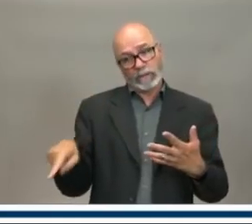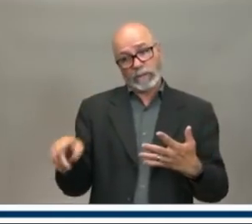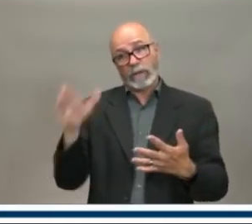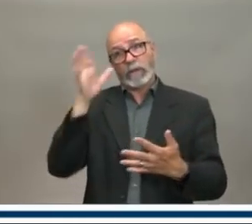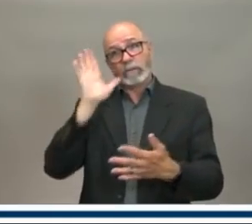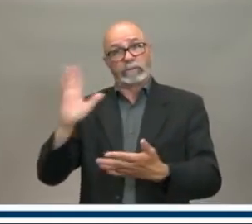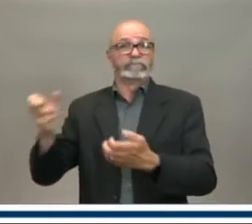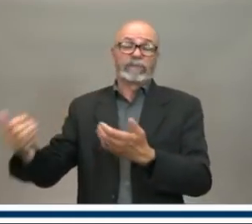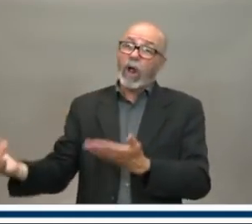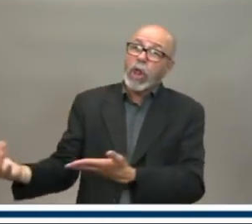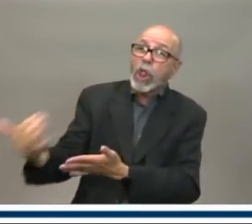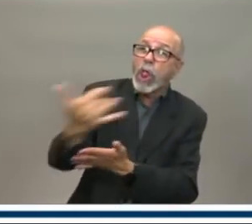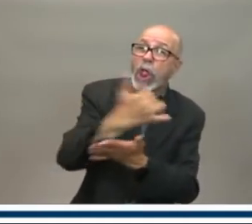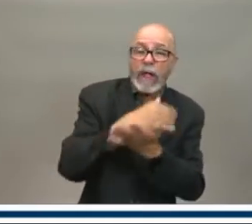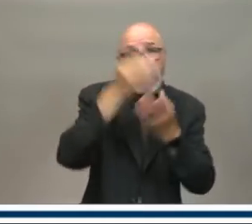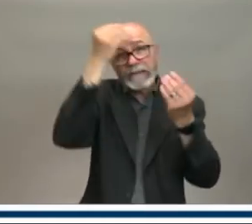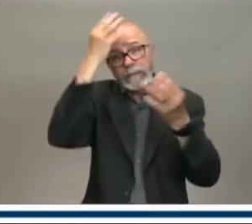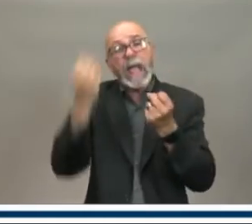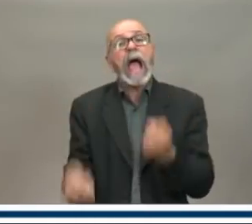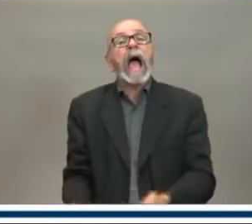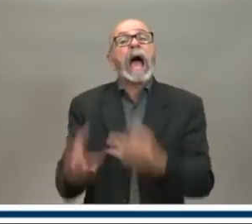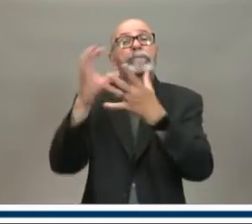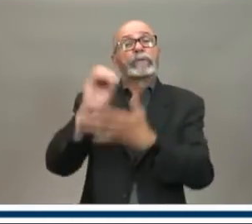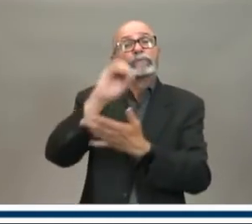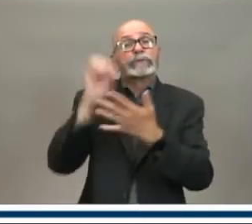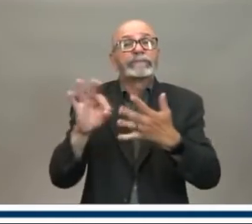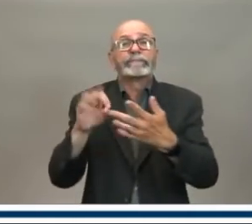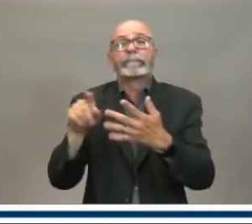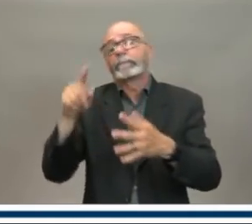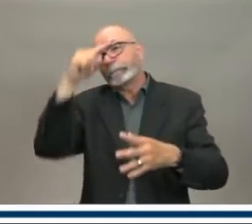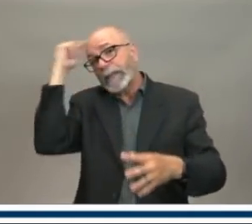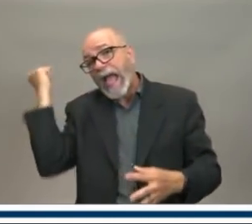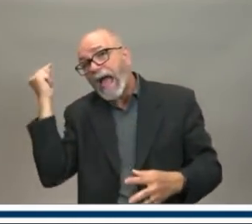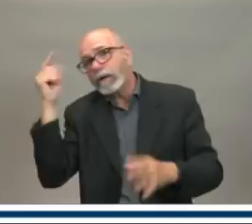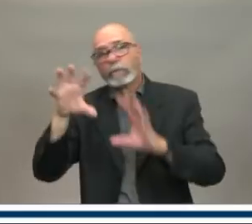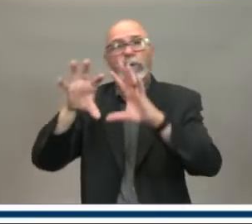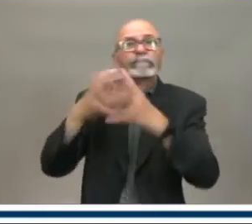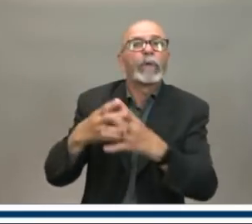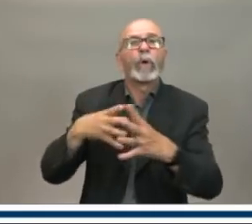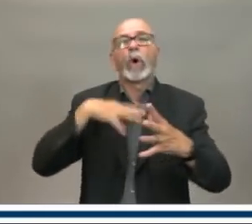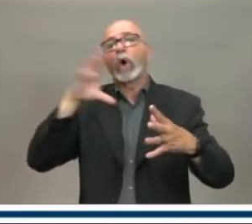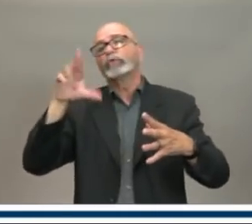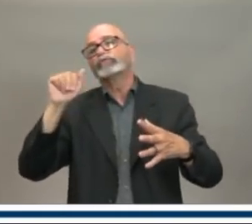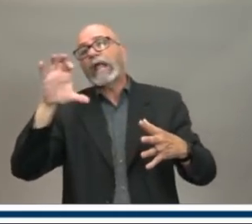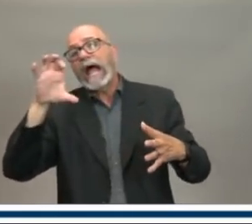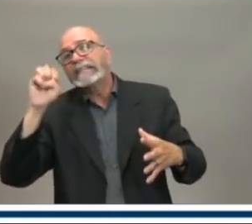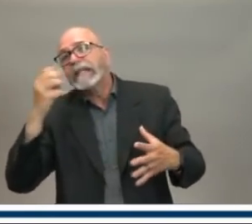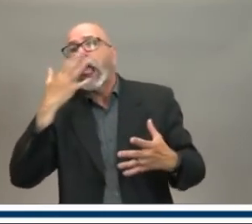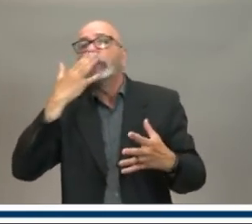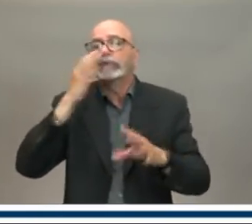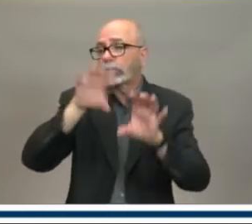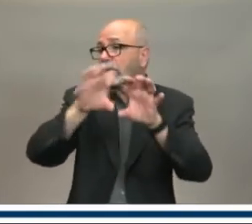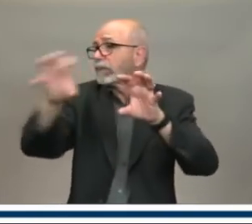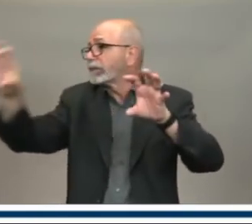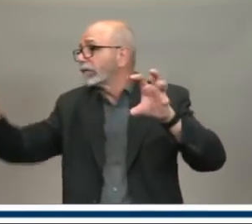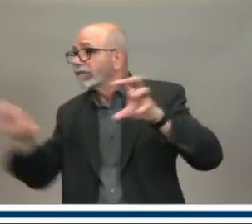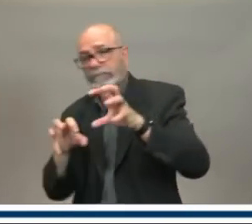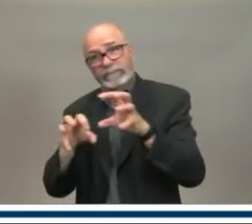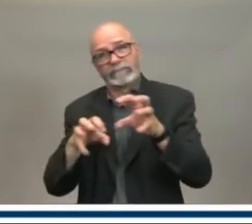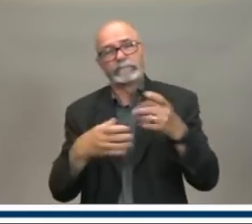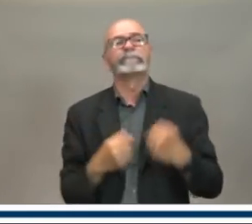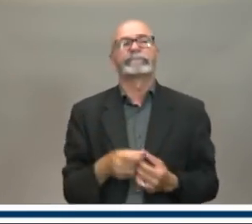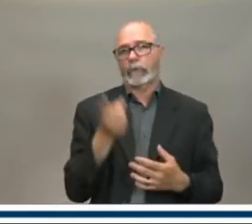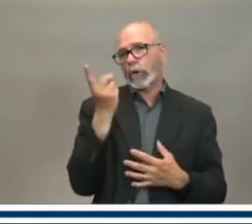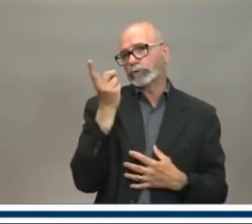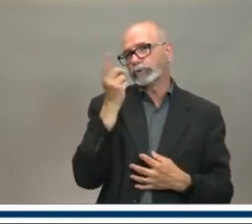data as related to the disease? So we're not specifically for COVID-19. There's this ongoing discussion about both